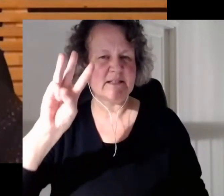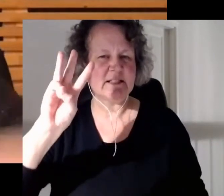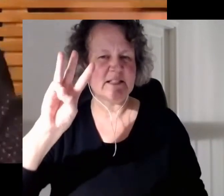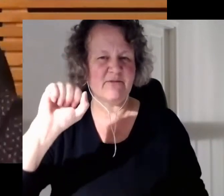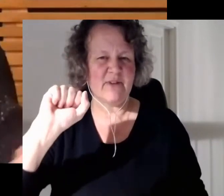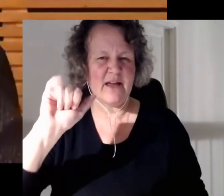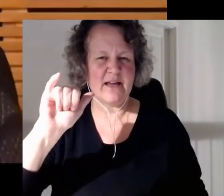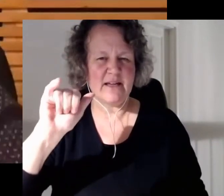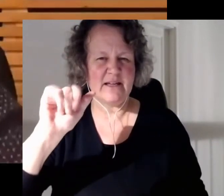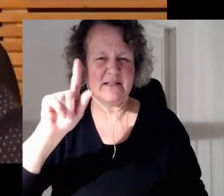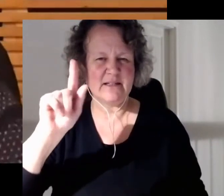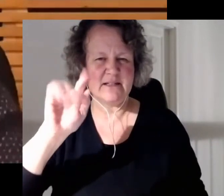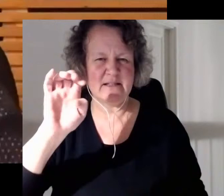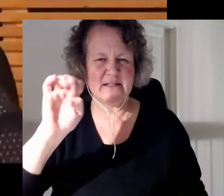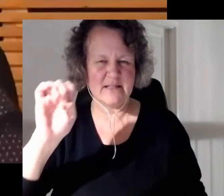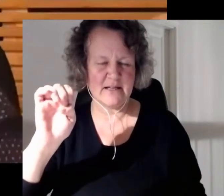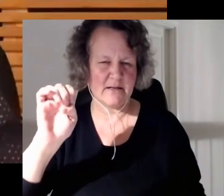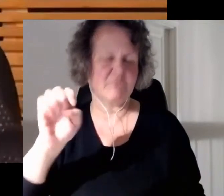holiday camp,